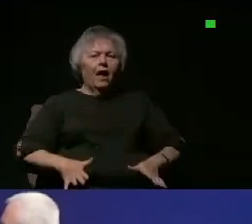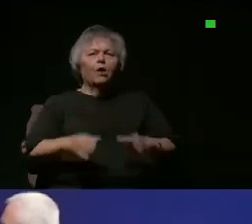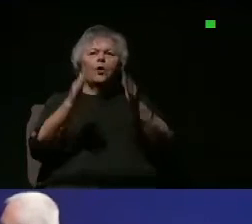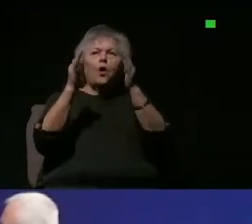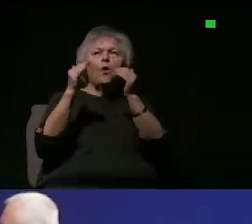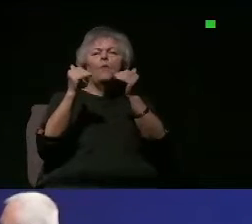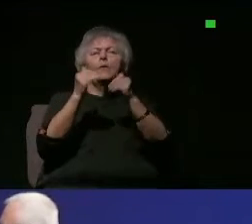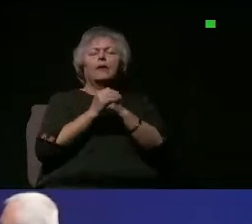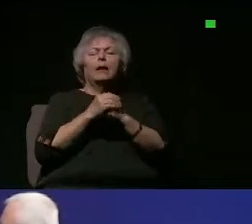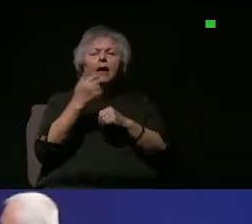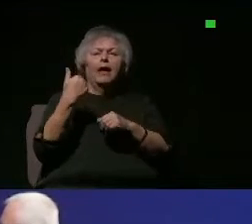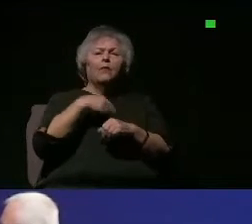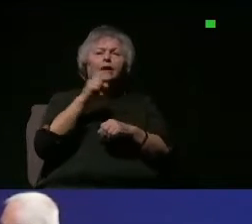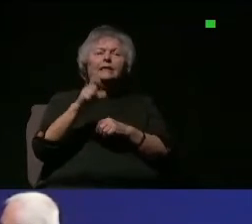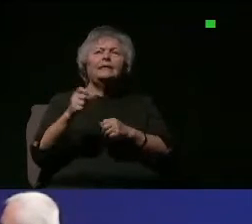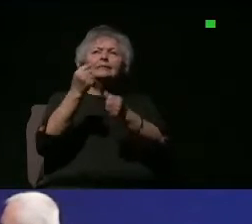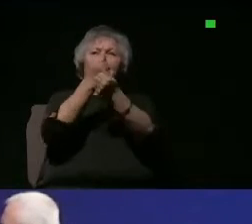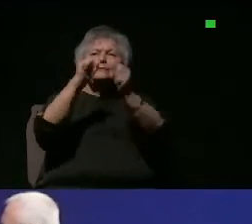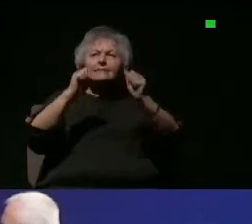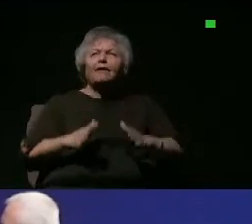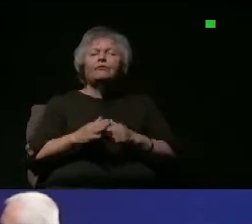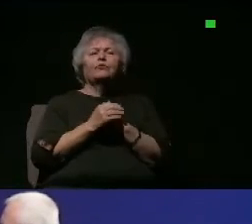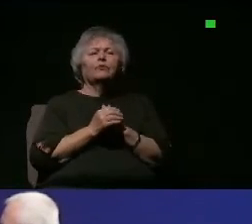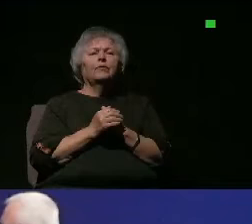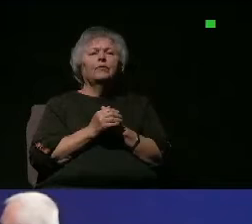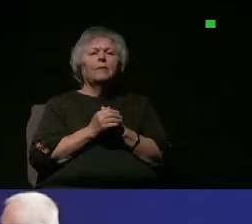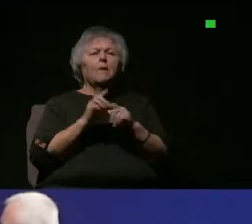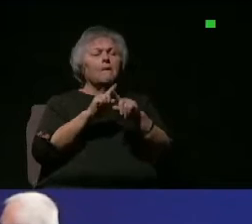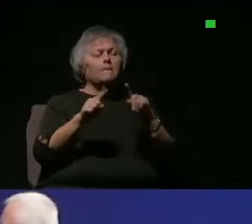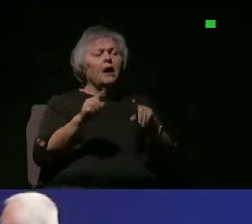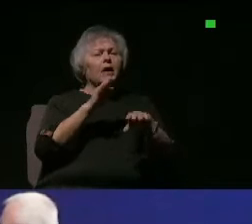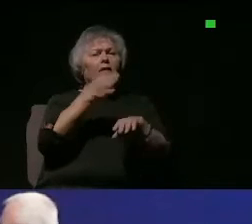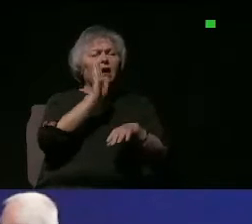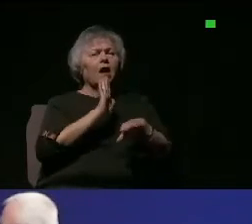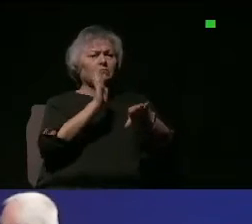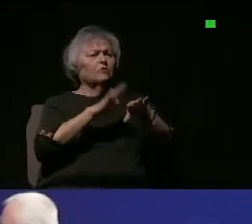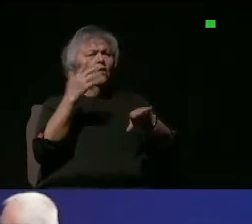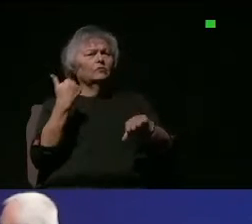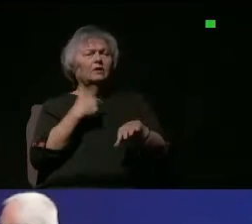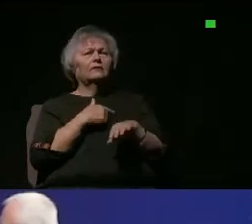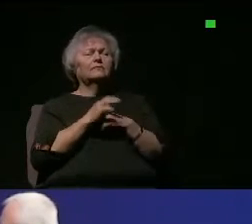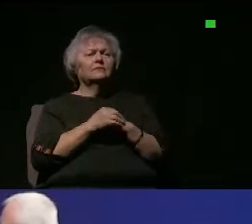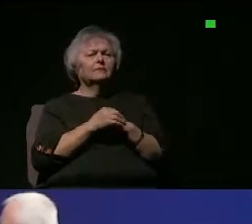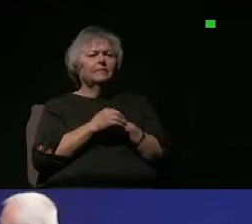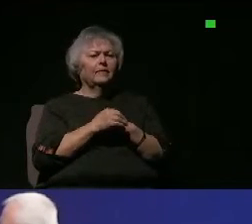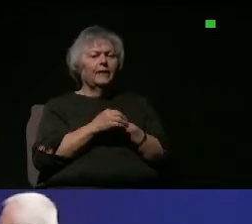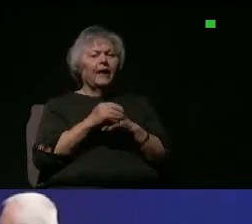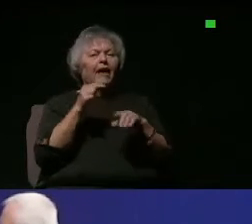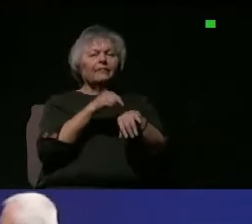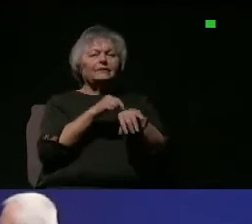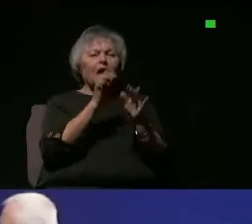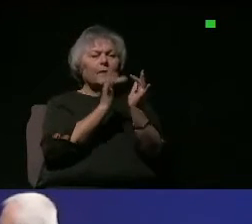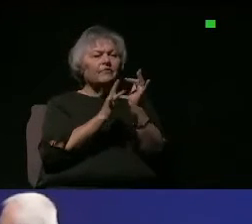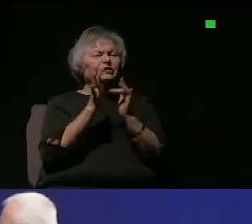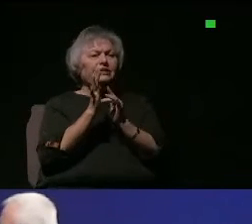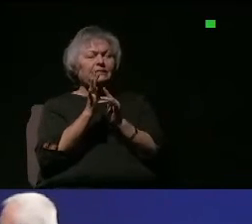for ourselves, and yet God calls us to the field. During the time of Jesus, the marketplace was where people went who didn't have